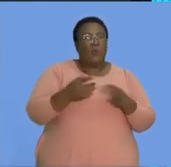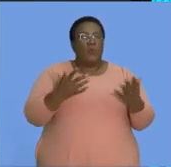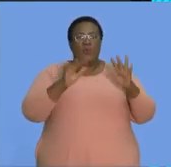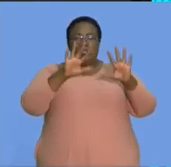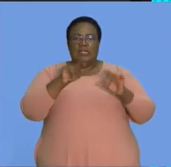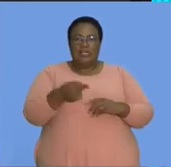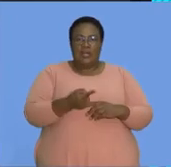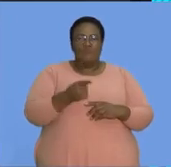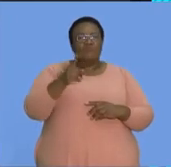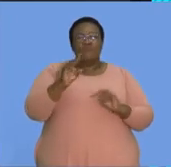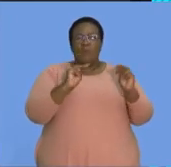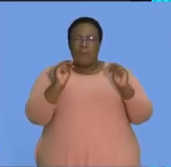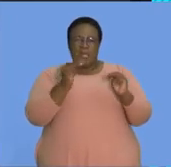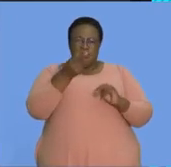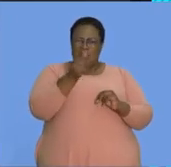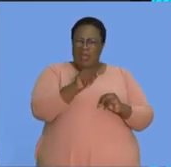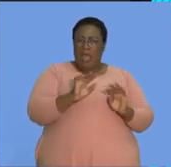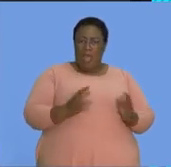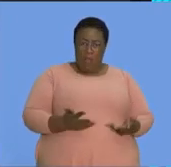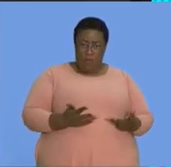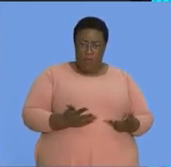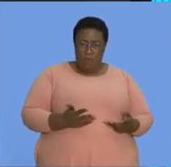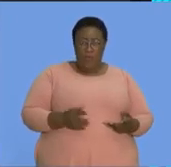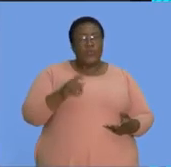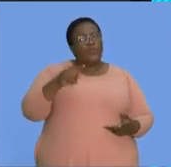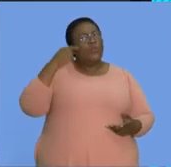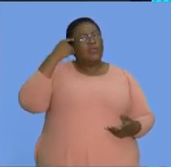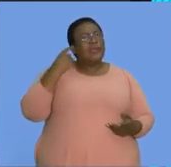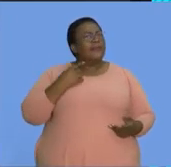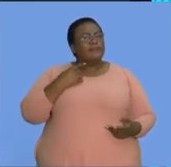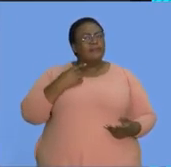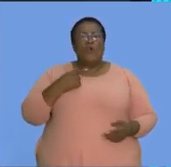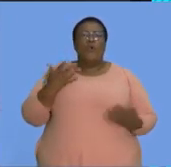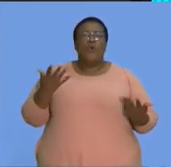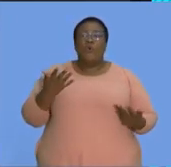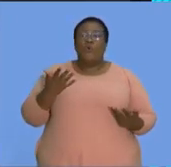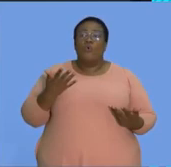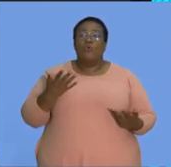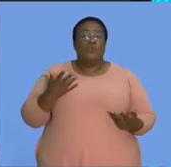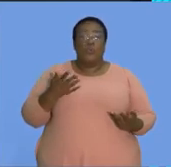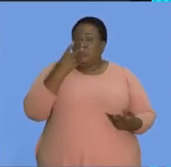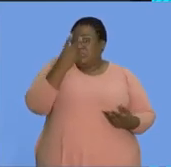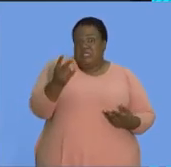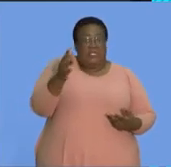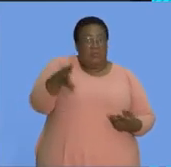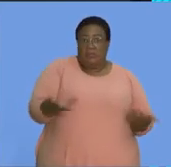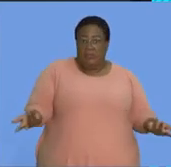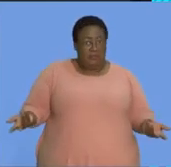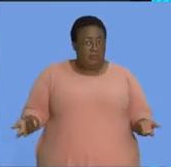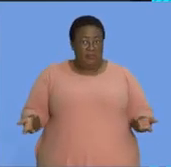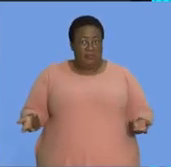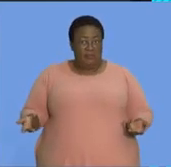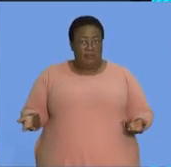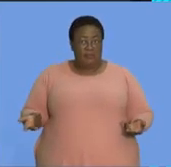that 10,000? Have you ever given that a thought? Or I will just say it as it comes. Is it one of those things? Because